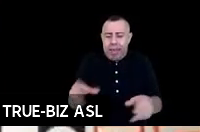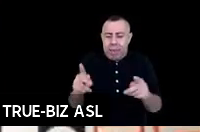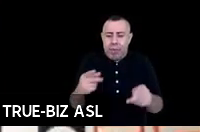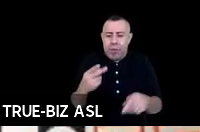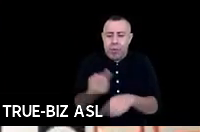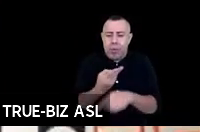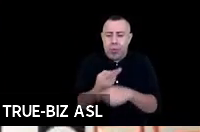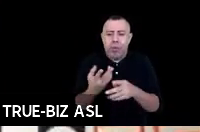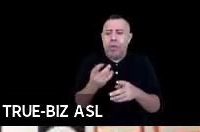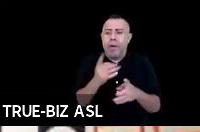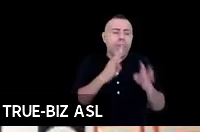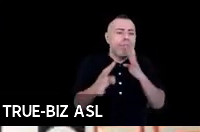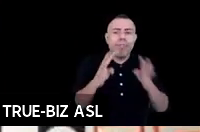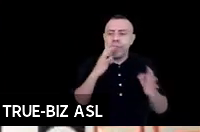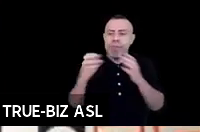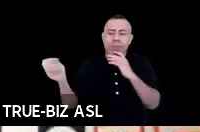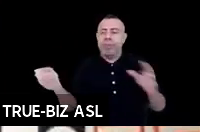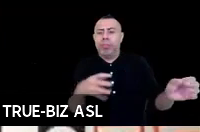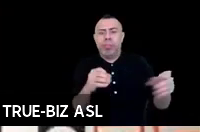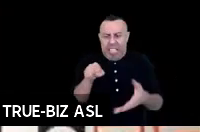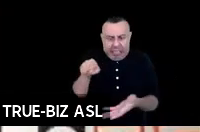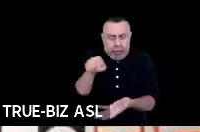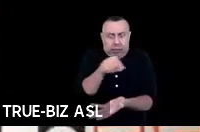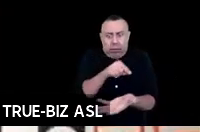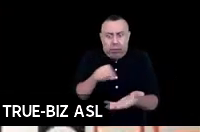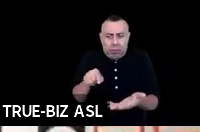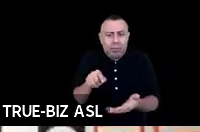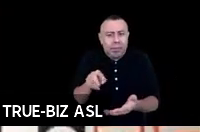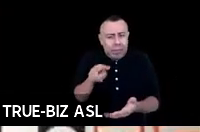conscious of it I was when I started this, but as I